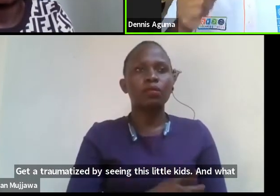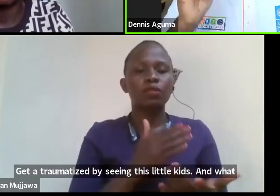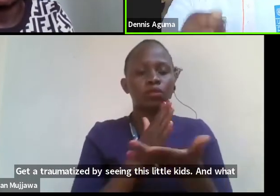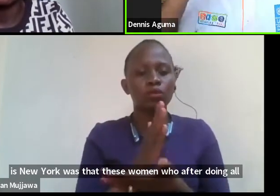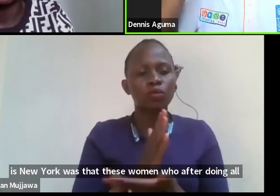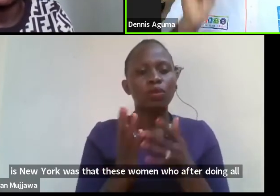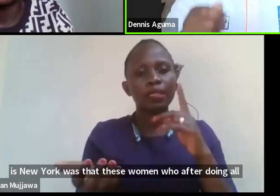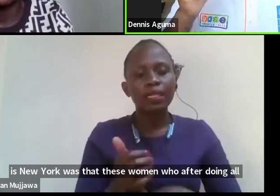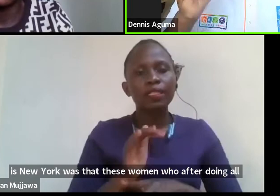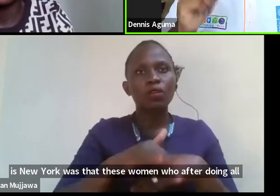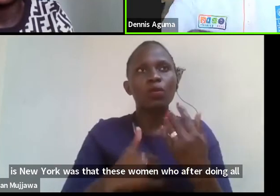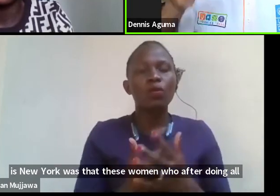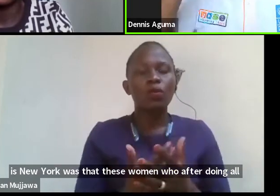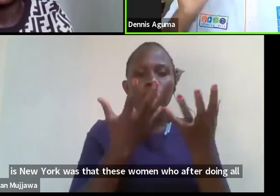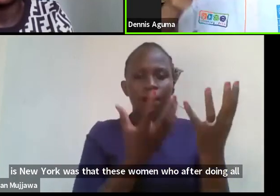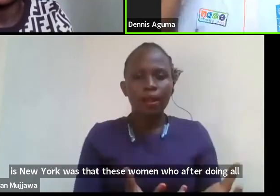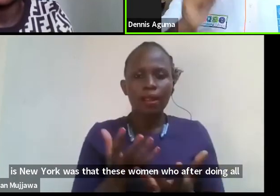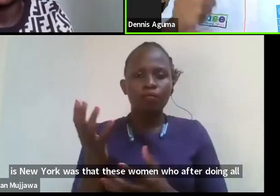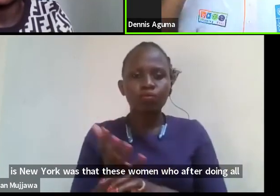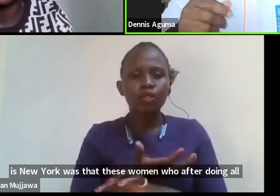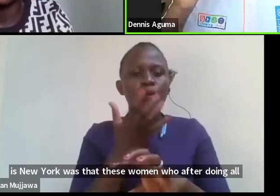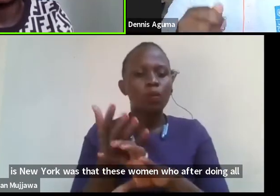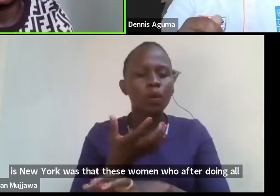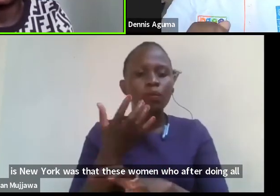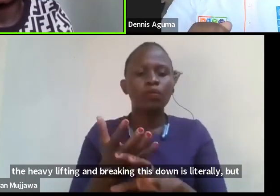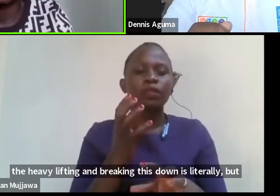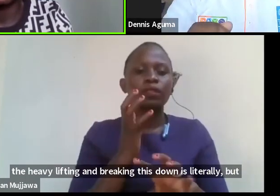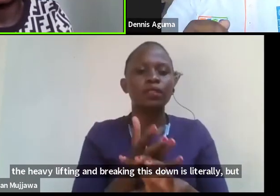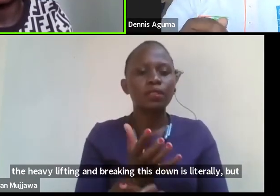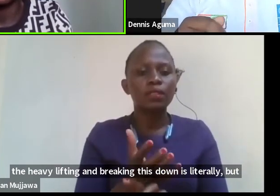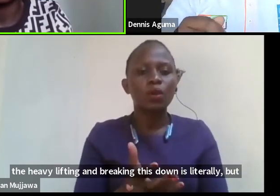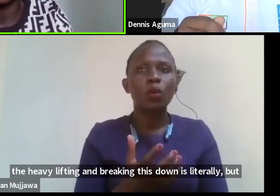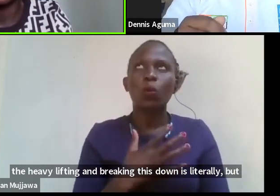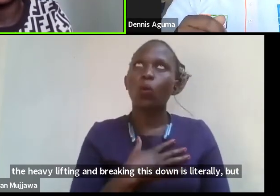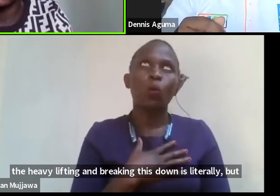heavy lifting and breaking the stones, literally back-breaking stones.